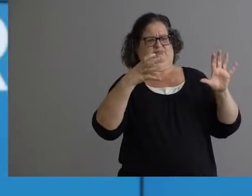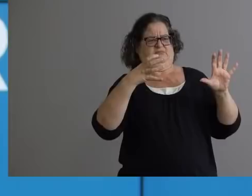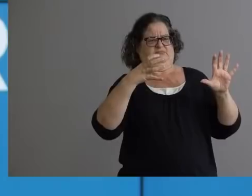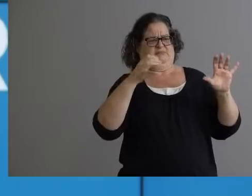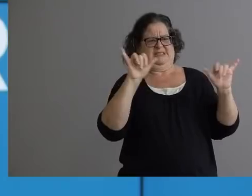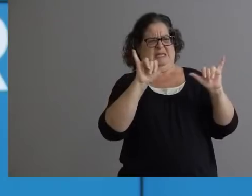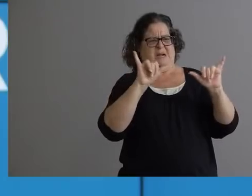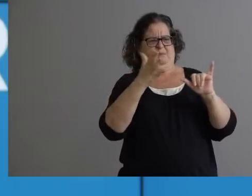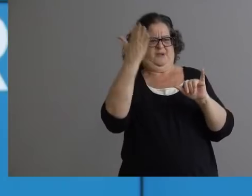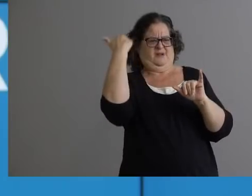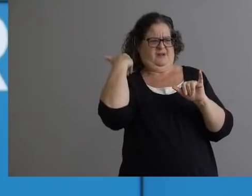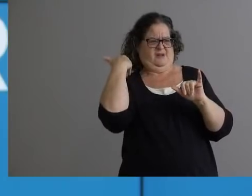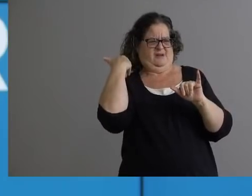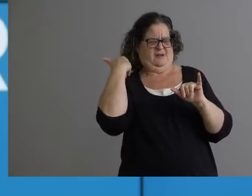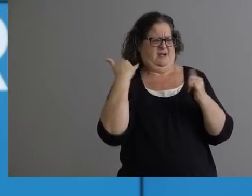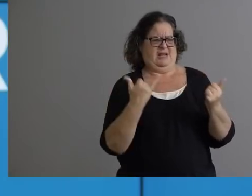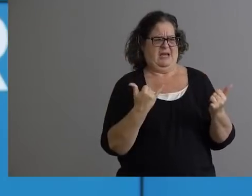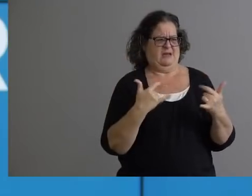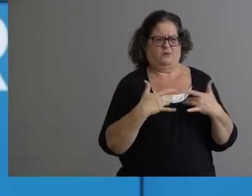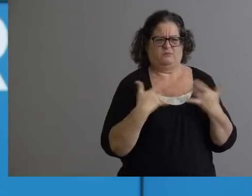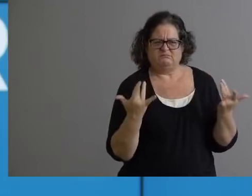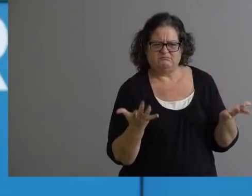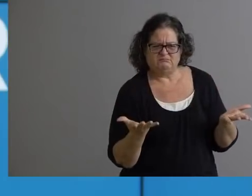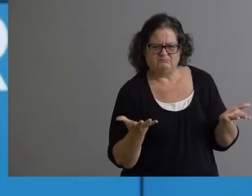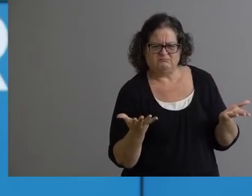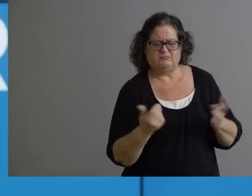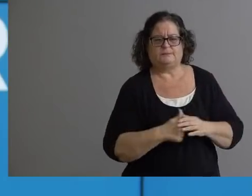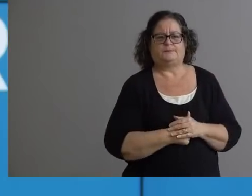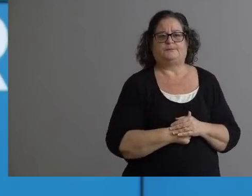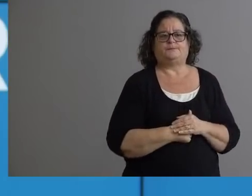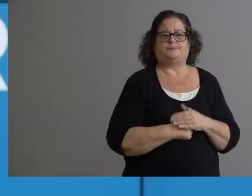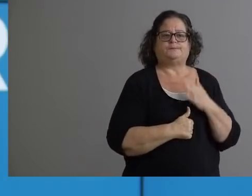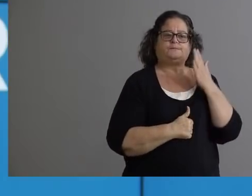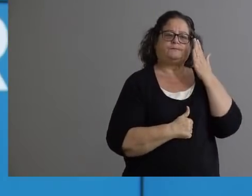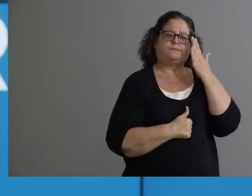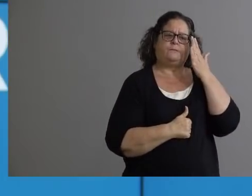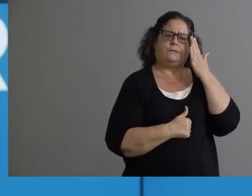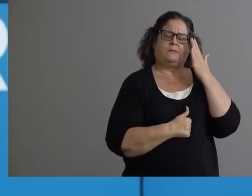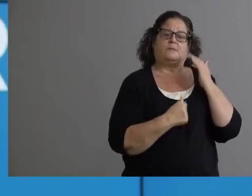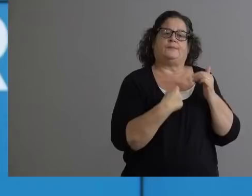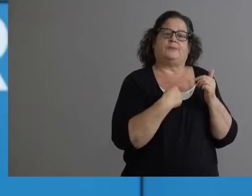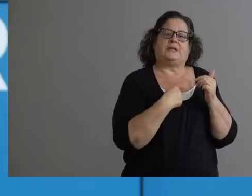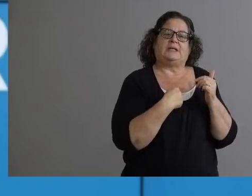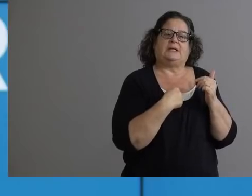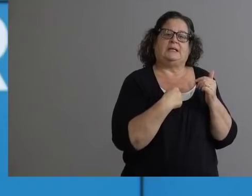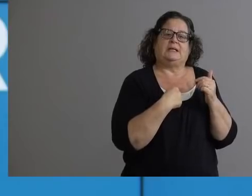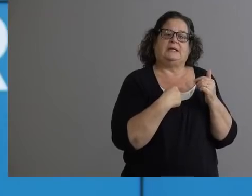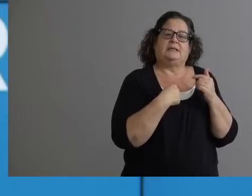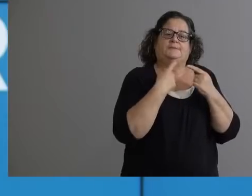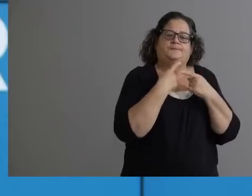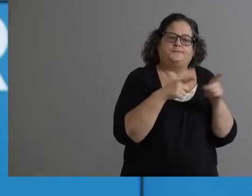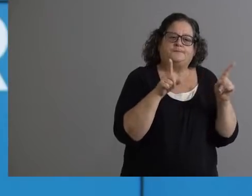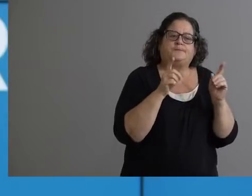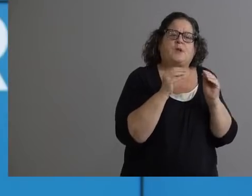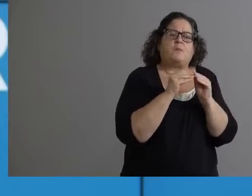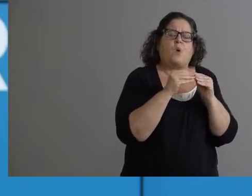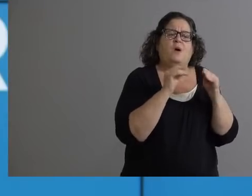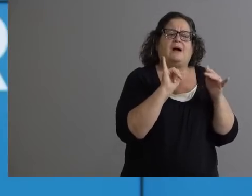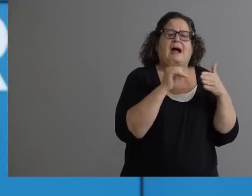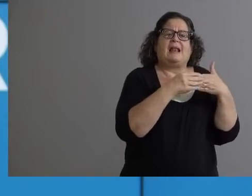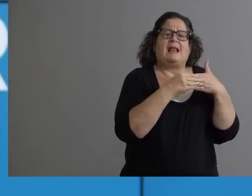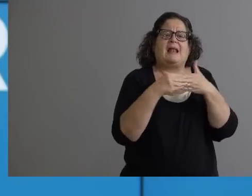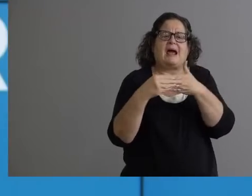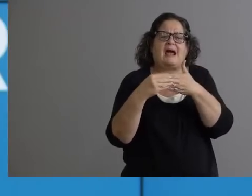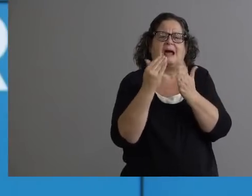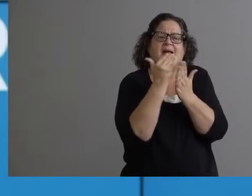putting out additional guidance, working with the industry on things that will be effective in terms of